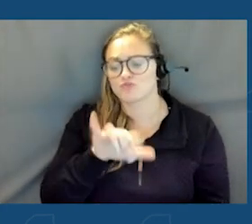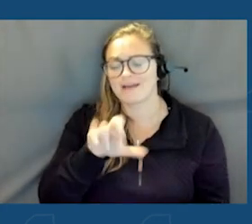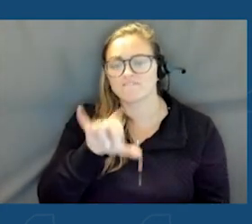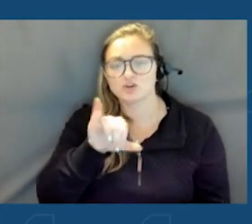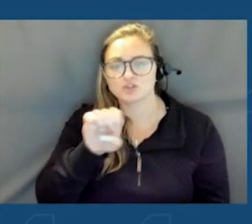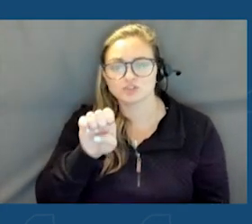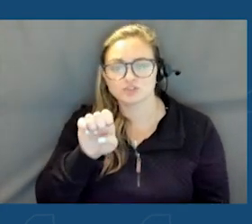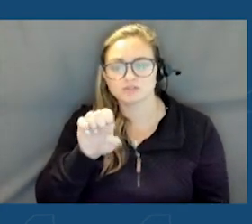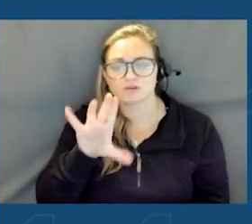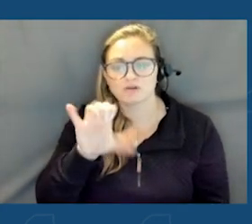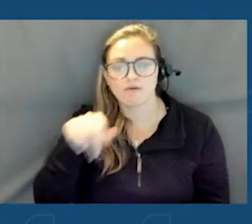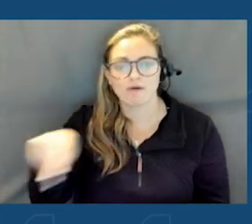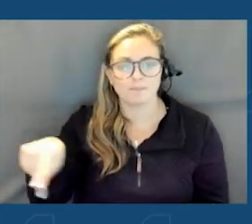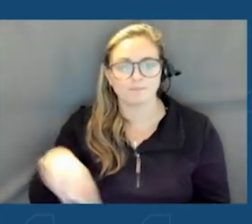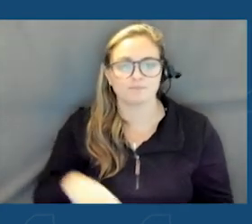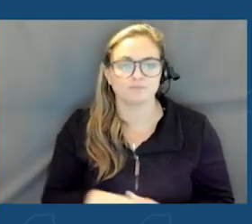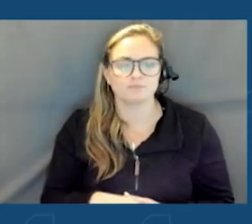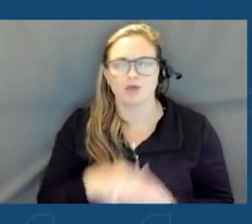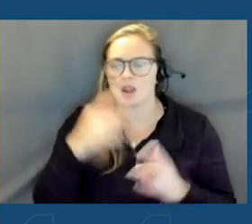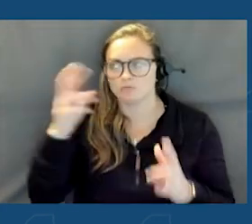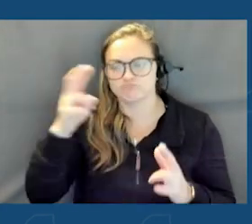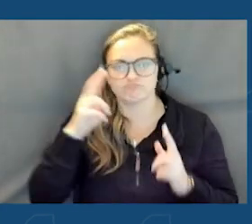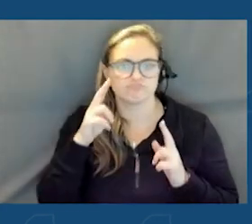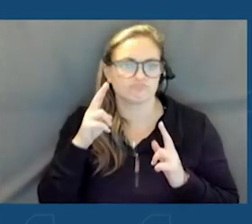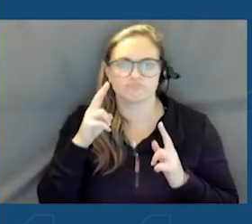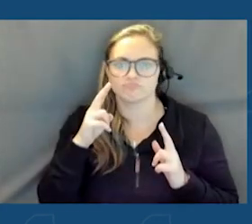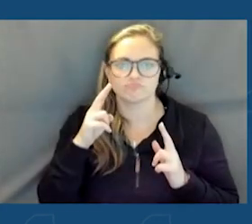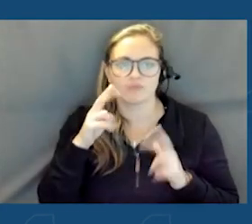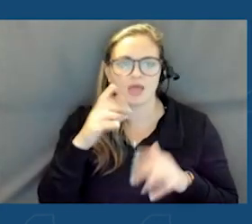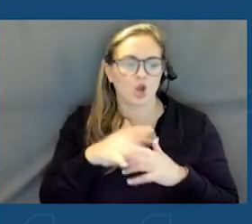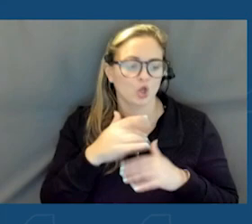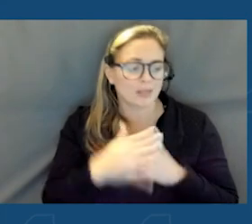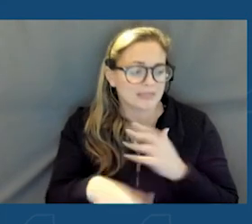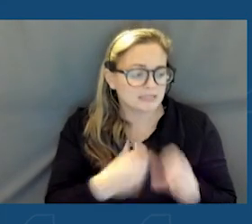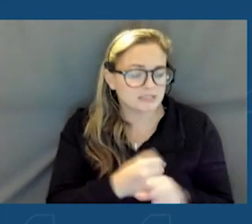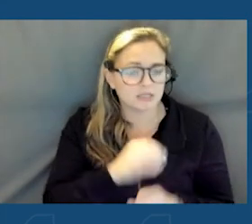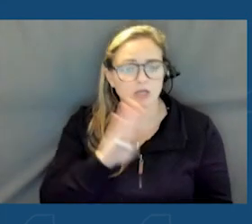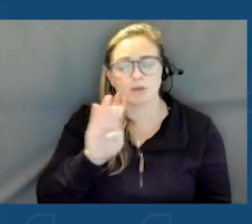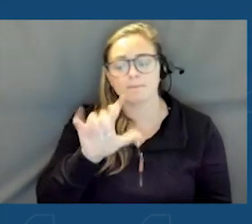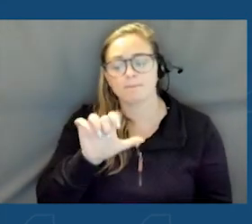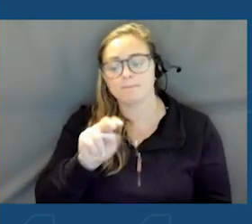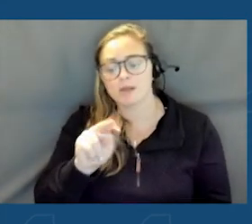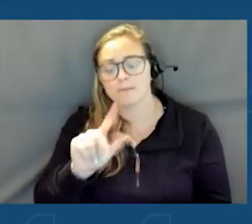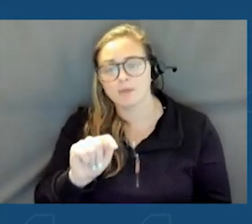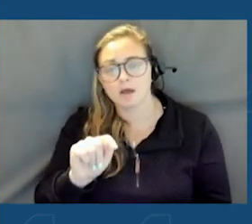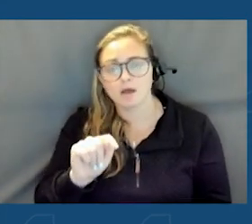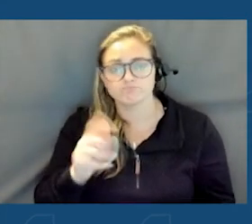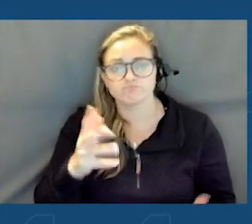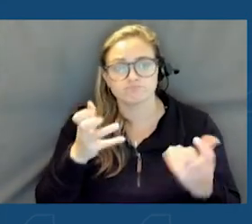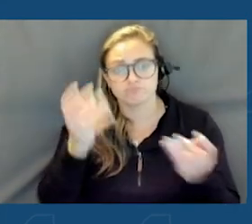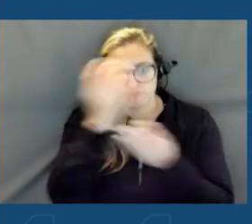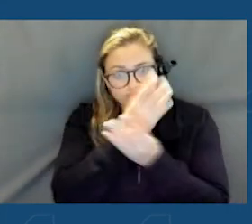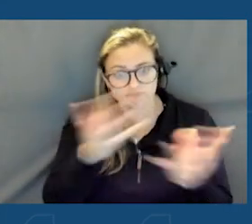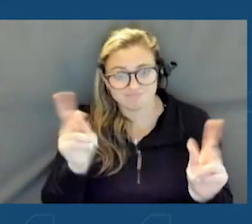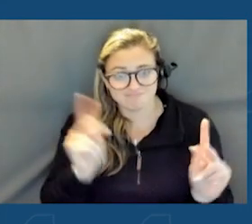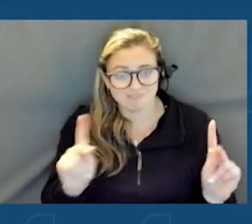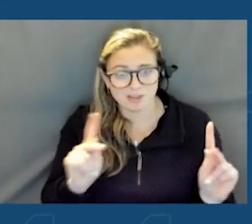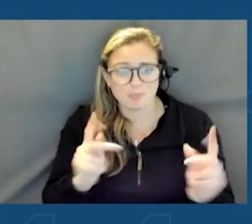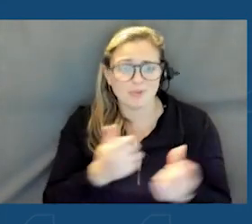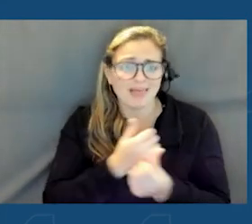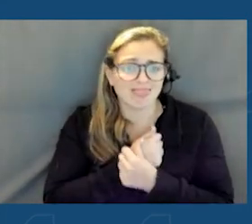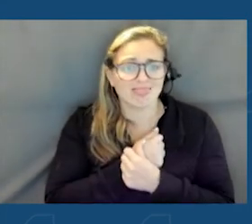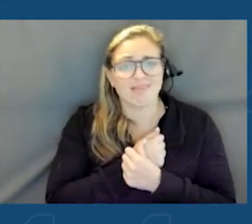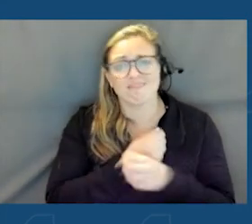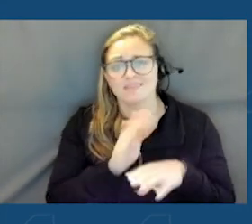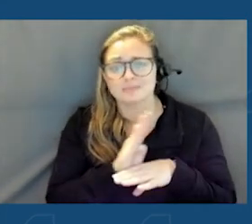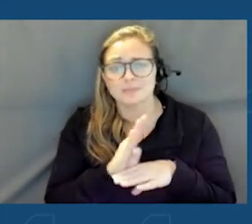I was so honored by that, and earlier this year, the Belmont. So I just want you to know, to all of you people who love this business, who